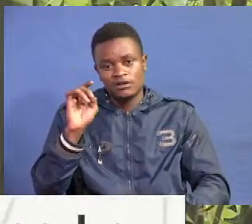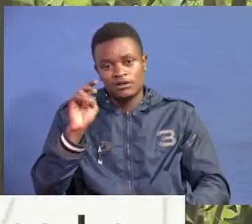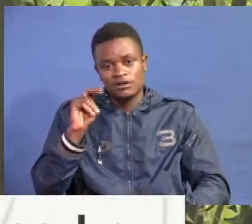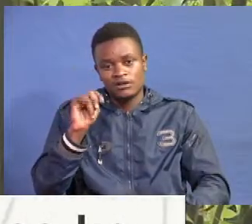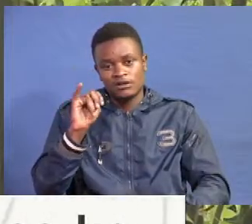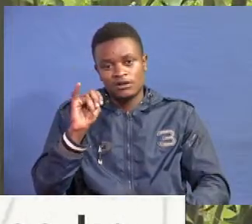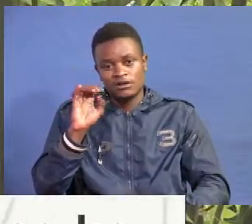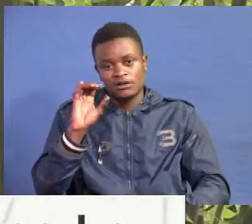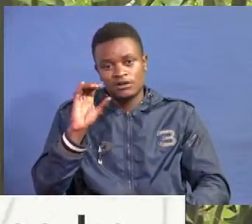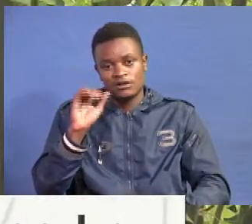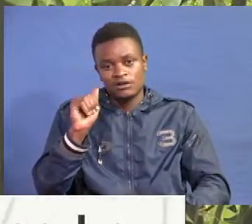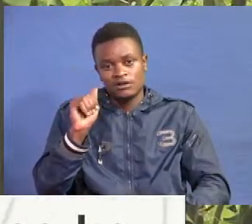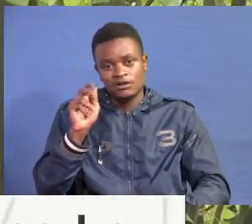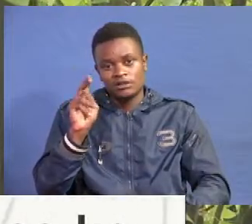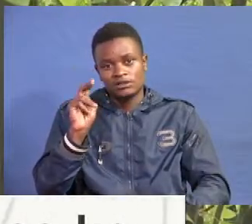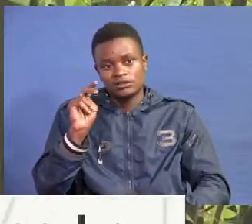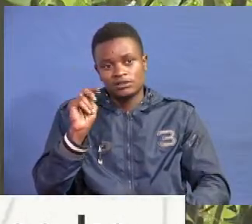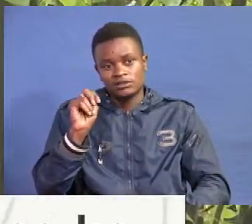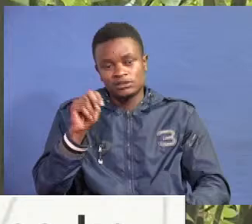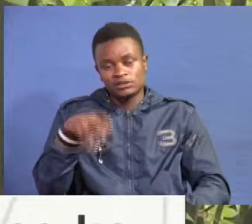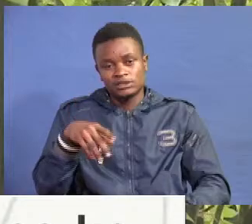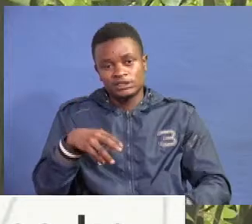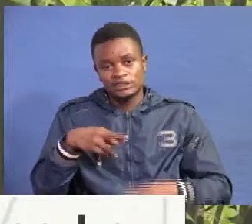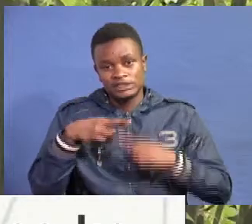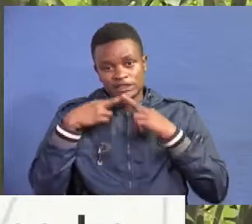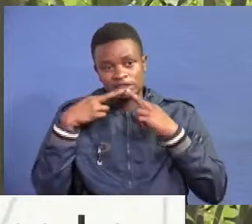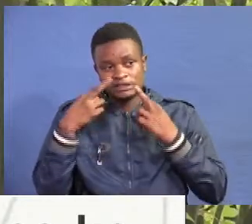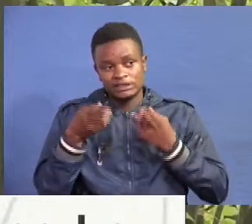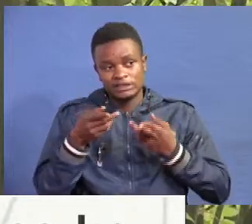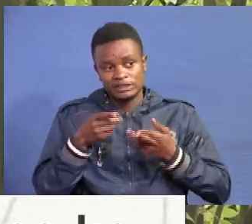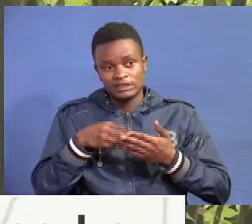Thereafter, because we also have